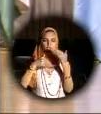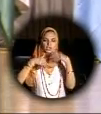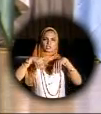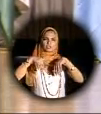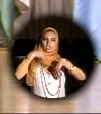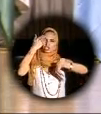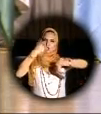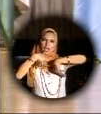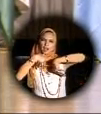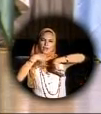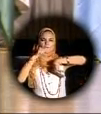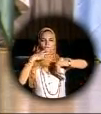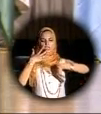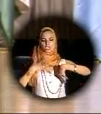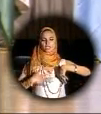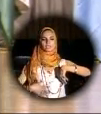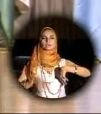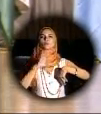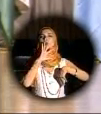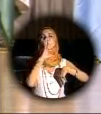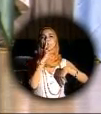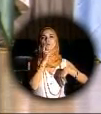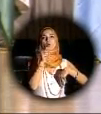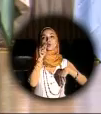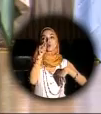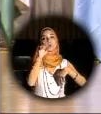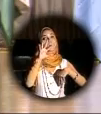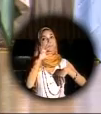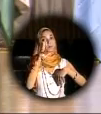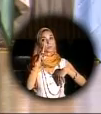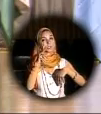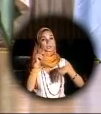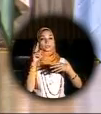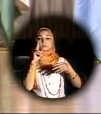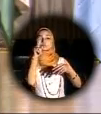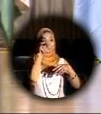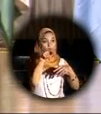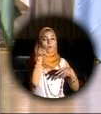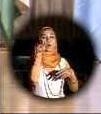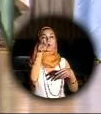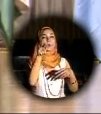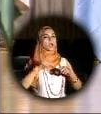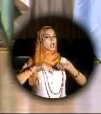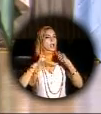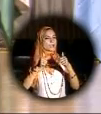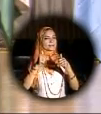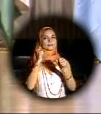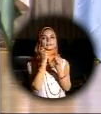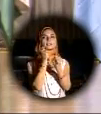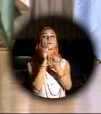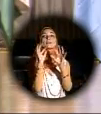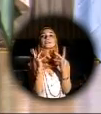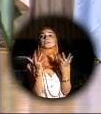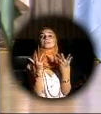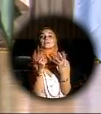you what he can do now only with head movements. So he has made the journey directly from north part